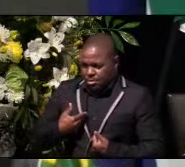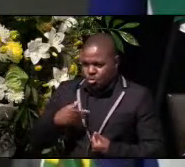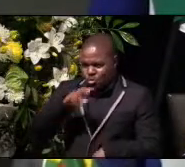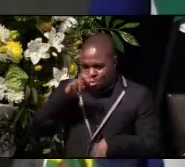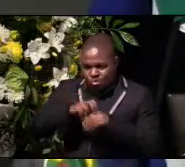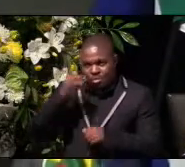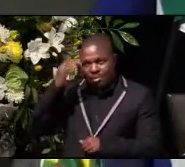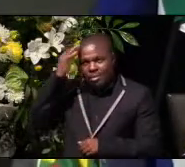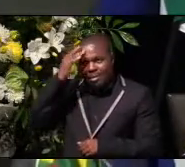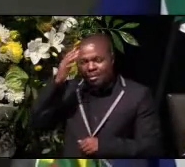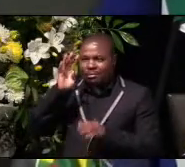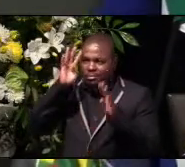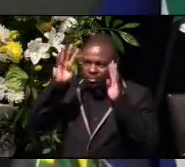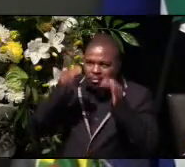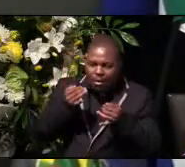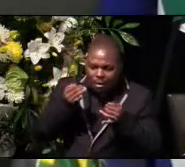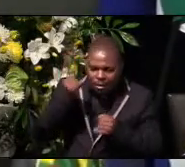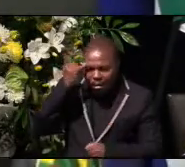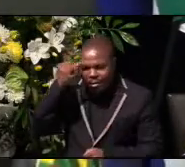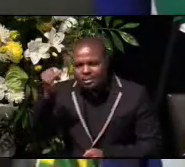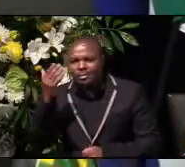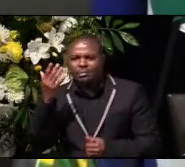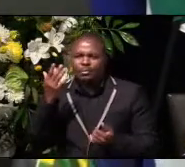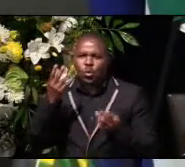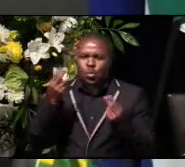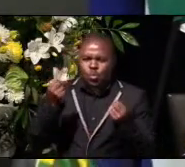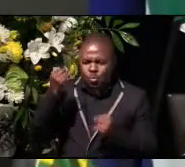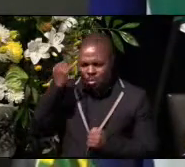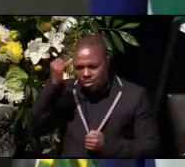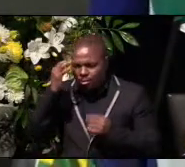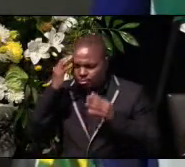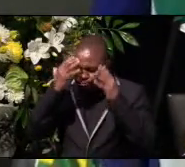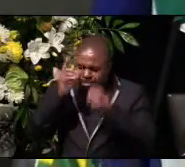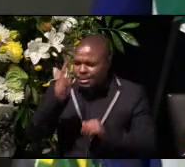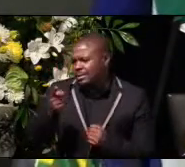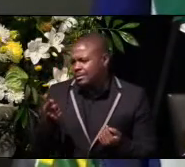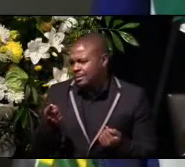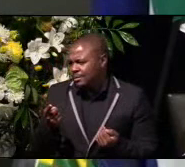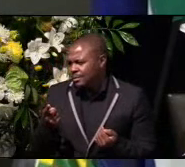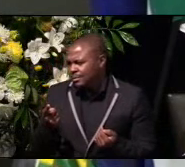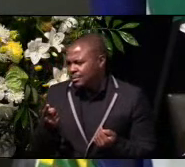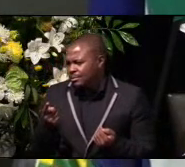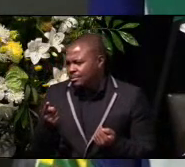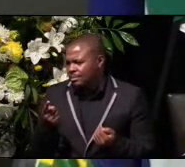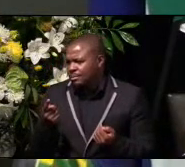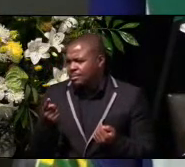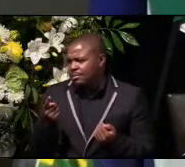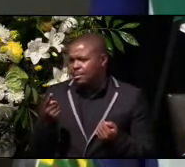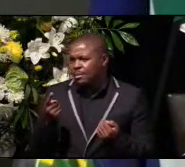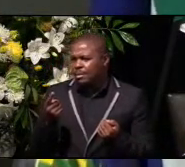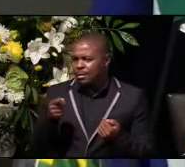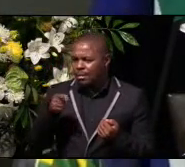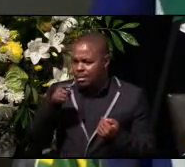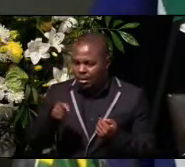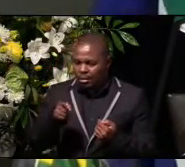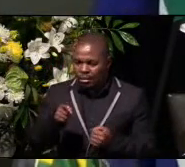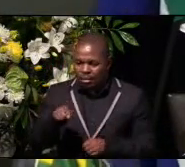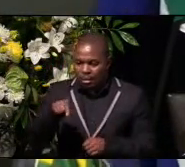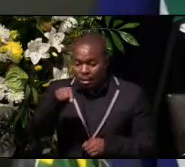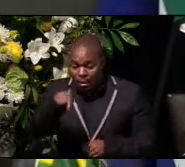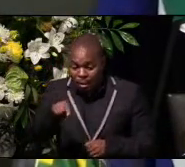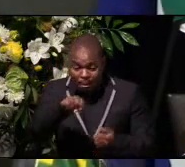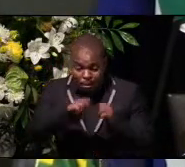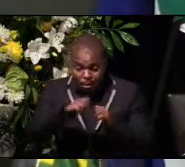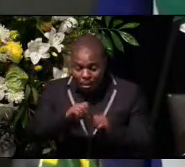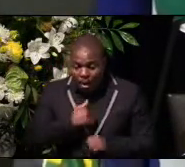think in terms of innovative ideas we must think about new ideas we must think about in line with what confronted